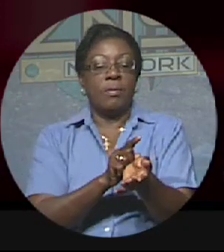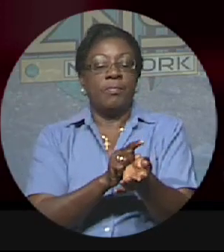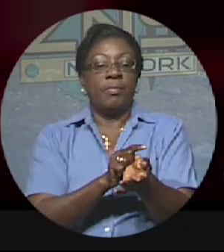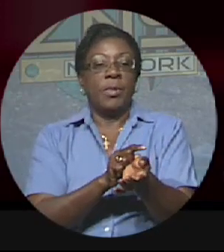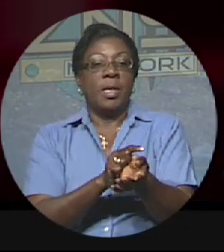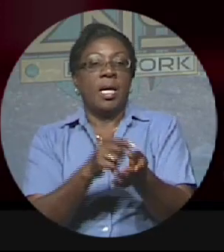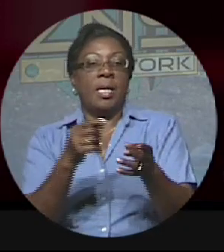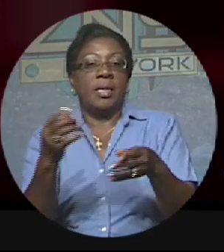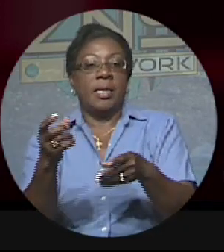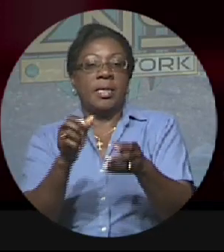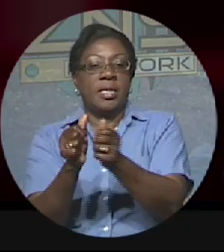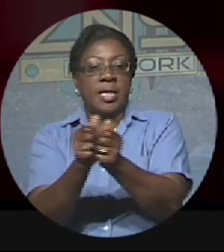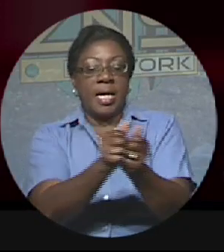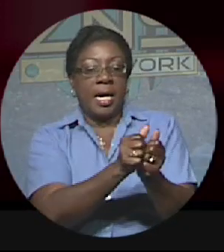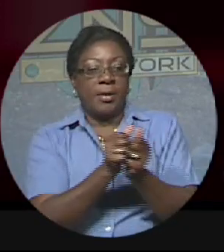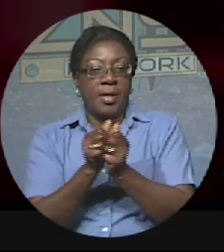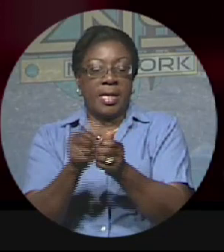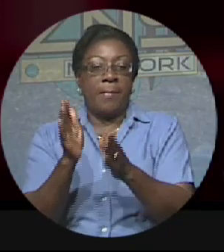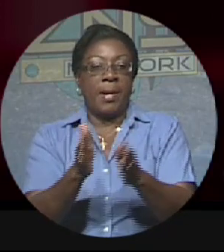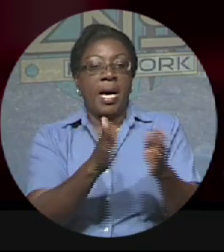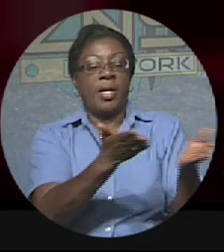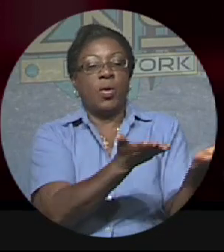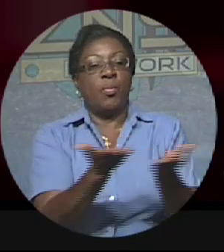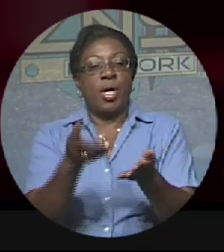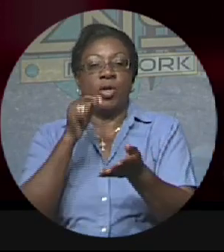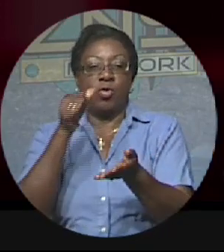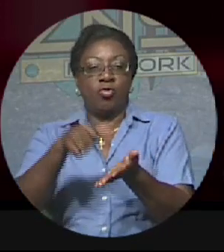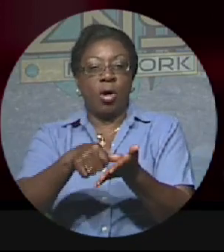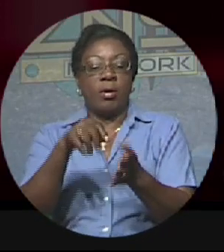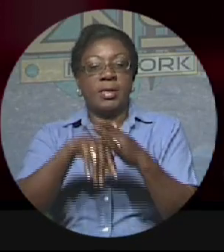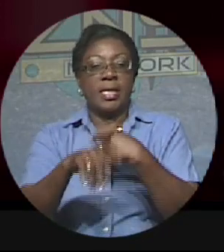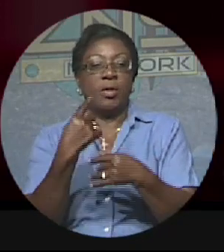conspiracy to export dangerous drugs, and conspiracy to possess